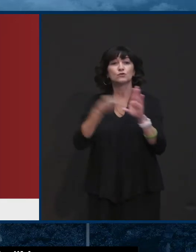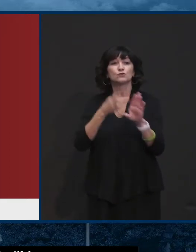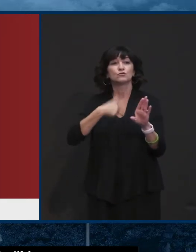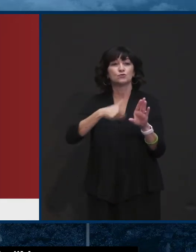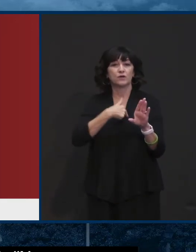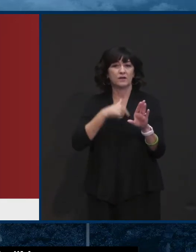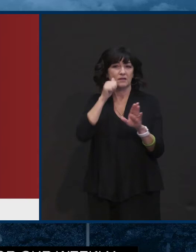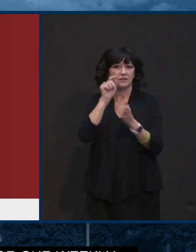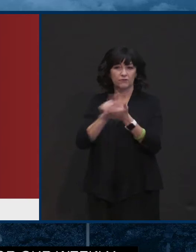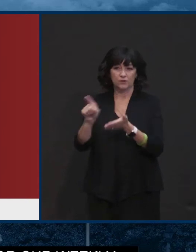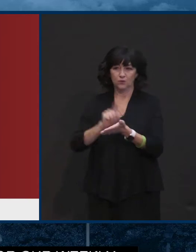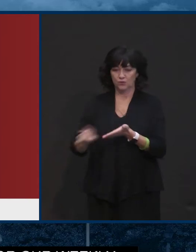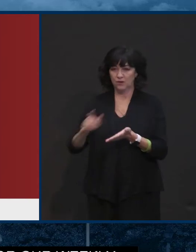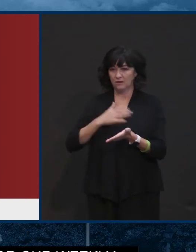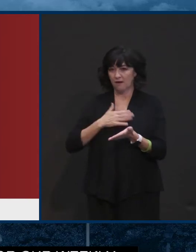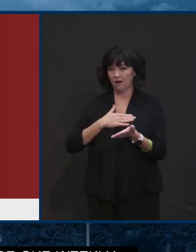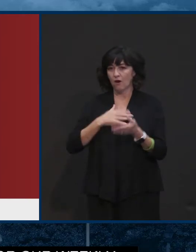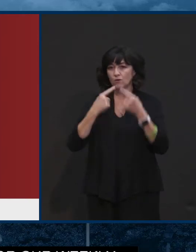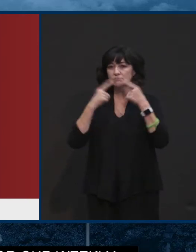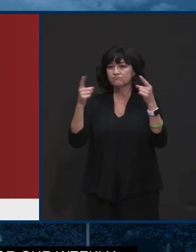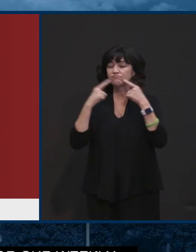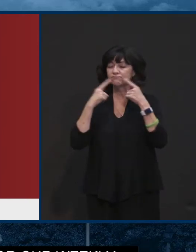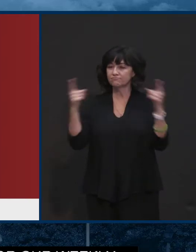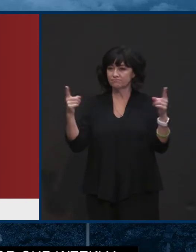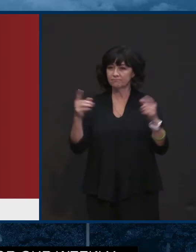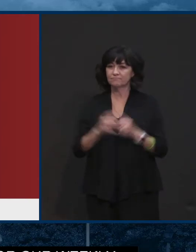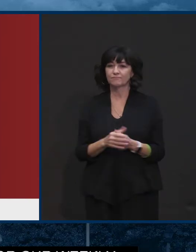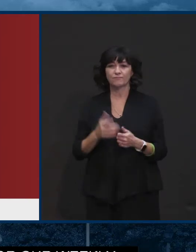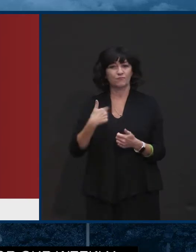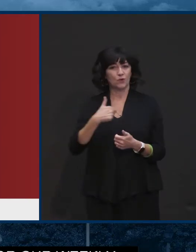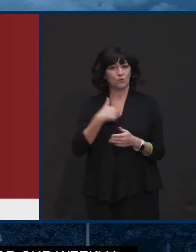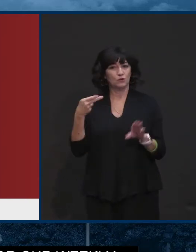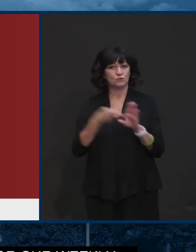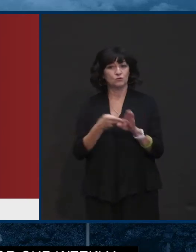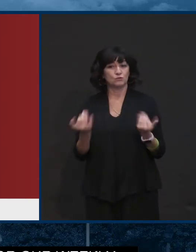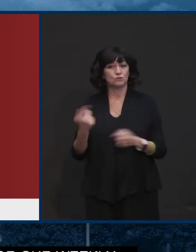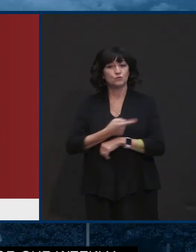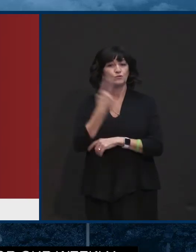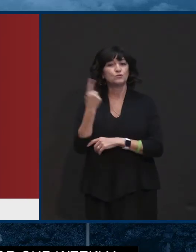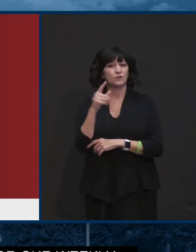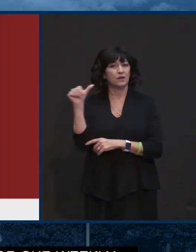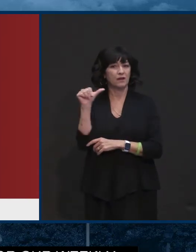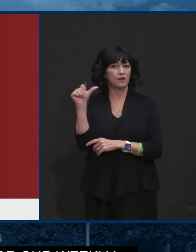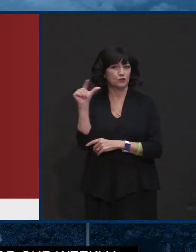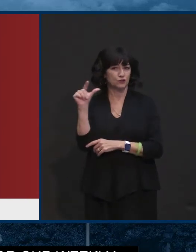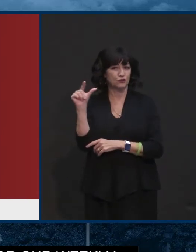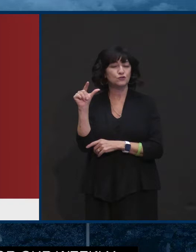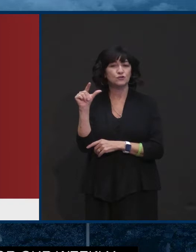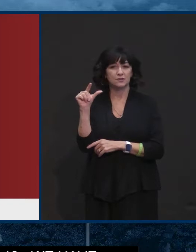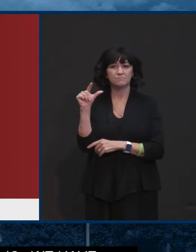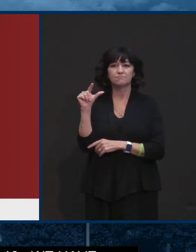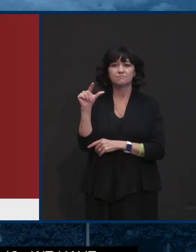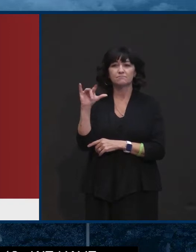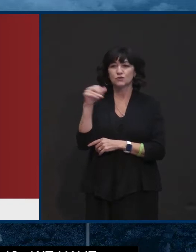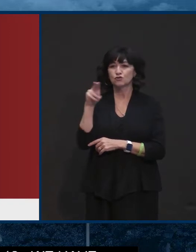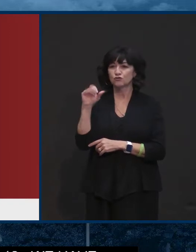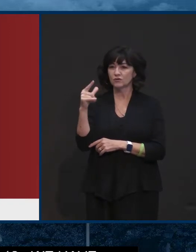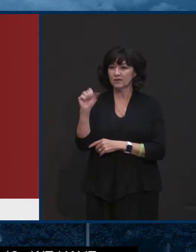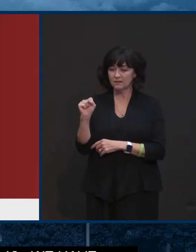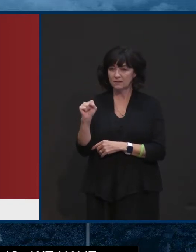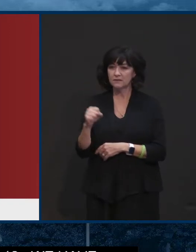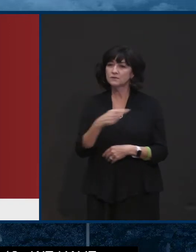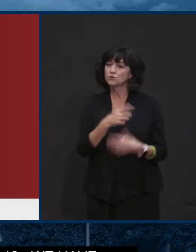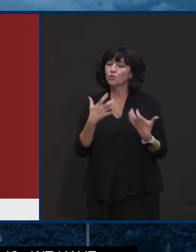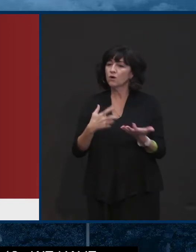COVID-19. We have with us our Attorney General today, Kathleen Jennings. Thanks for joining us to address some issues